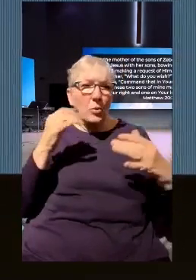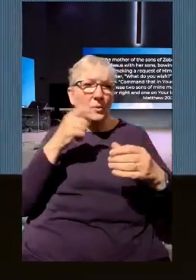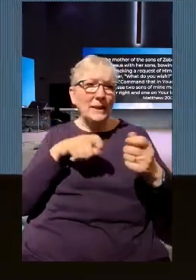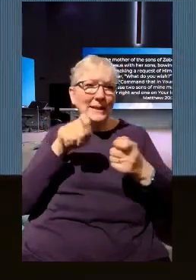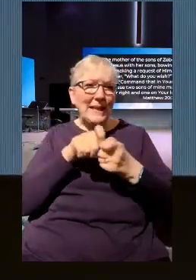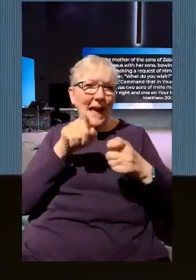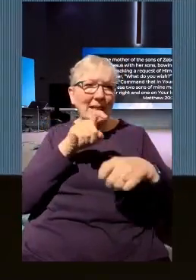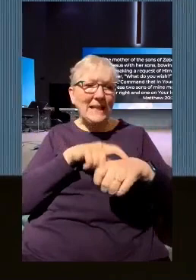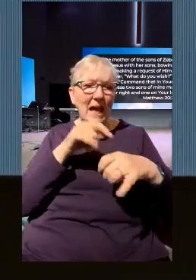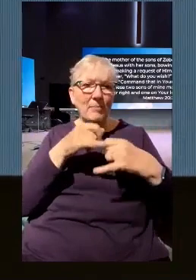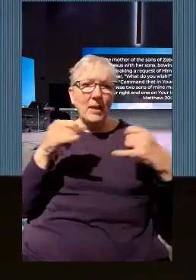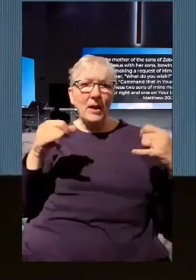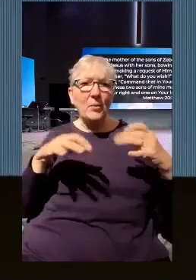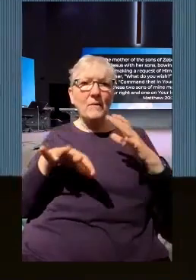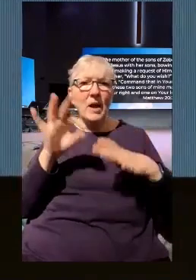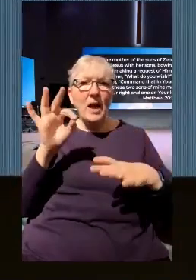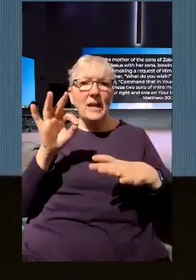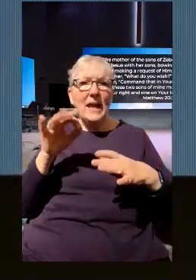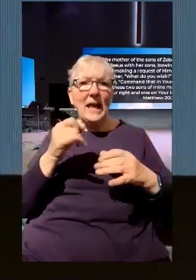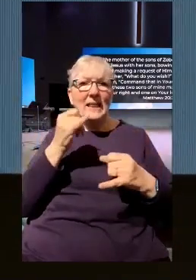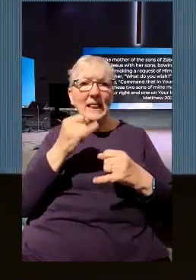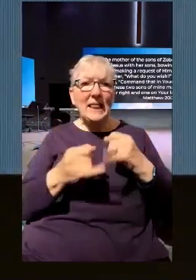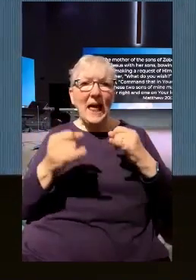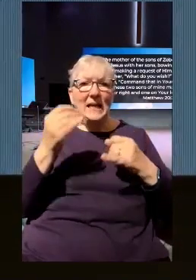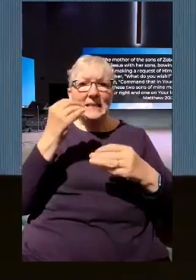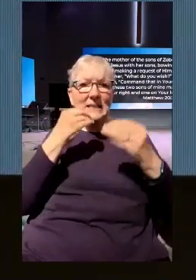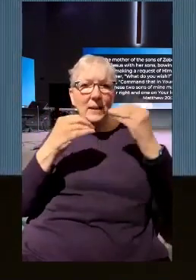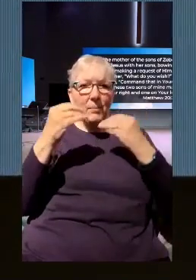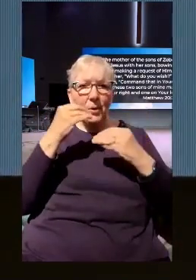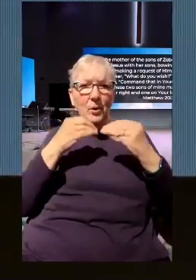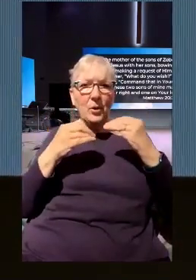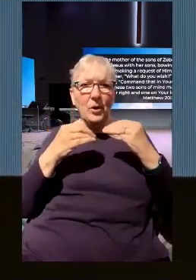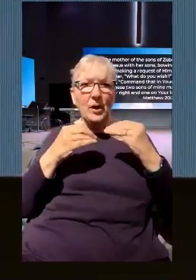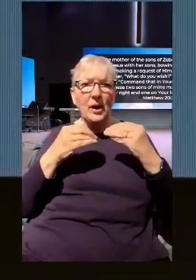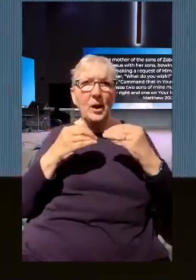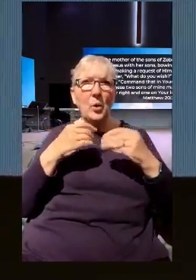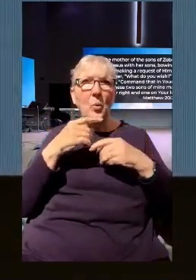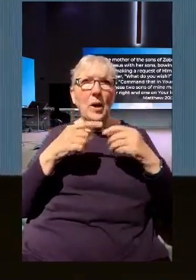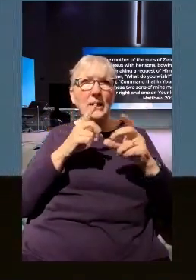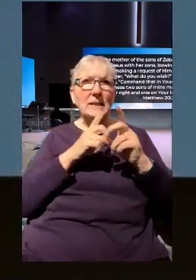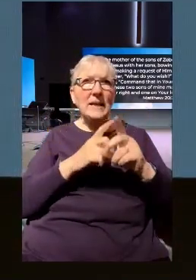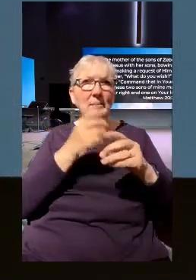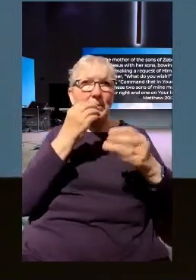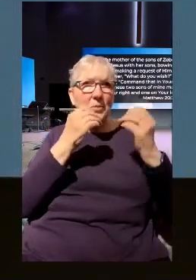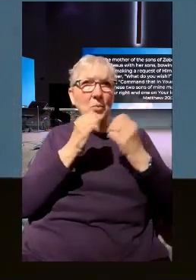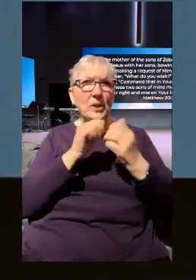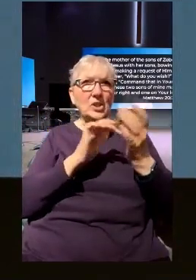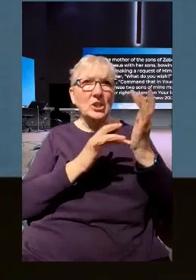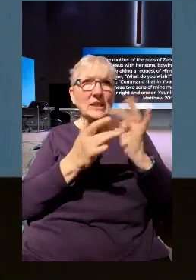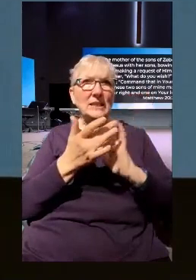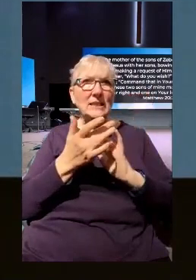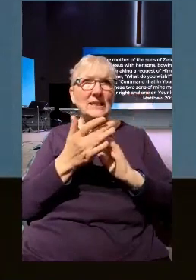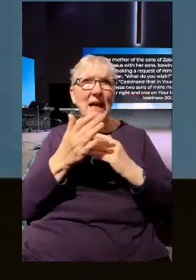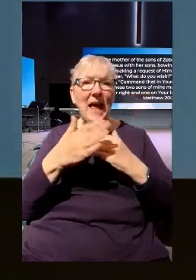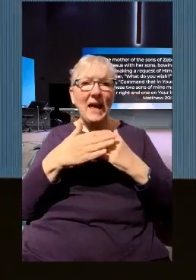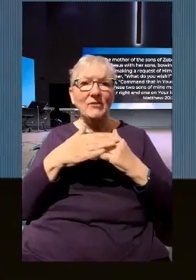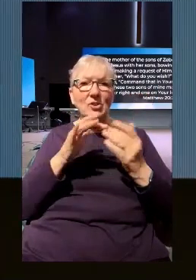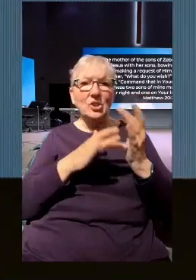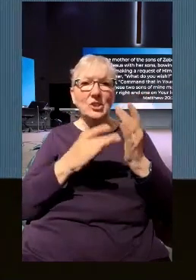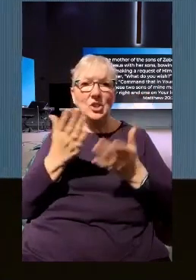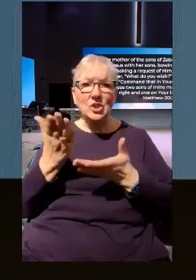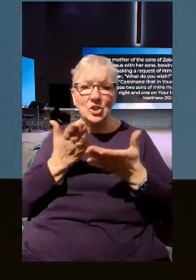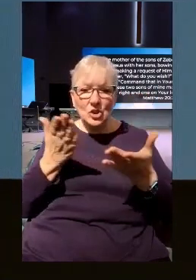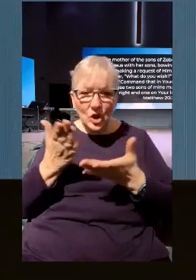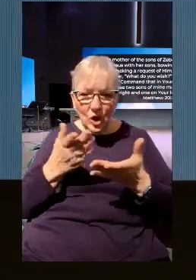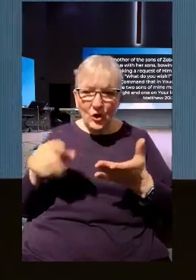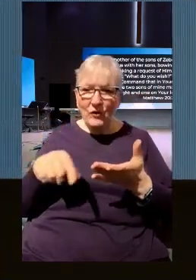that at the Last Supper that these disciples had with Jesus, after he served them by washing their feet, right before he